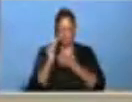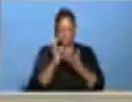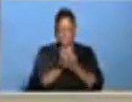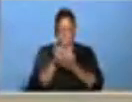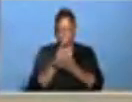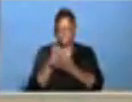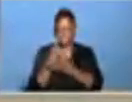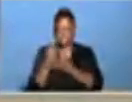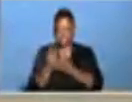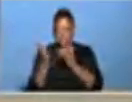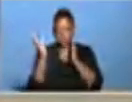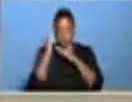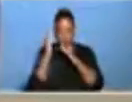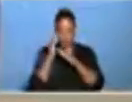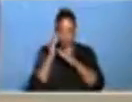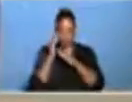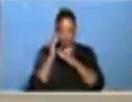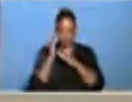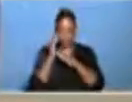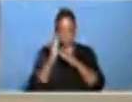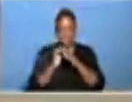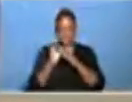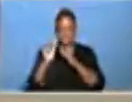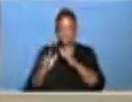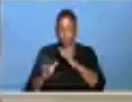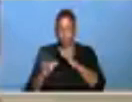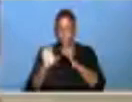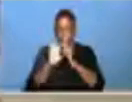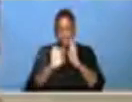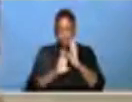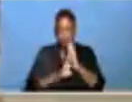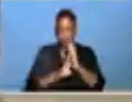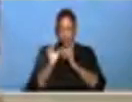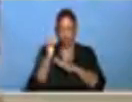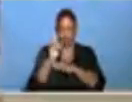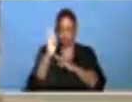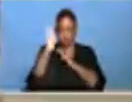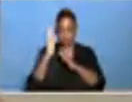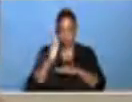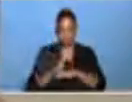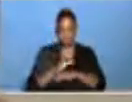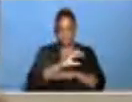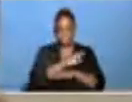BDOCS officials are hoping debate begins in the lower chamber. For the Bahamas Tonight, I'm Jiminita Swain.